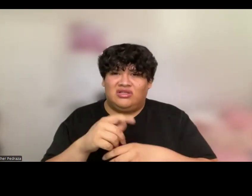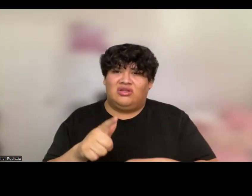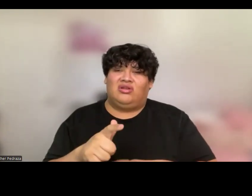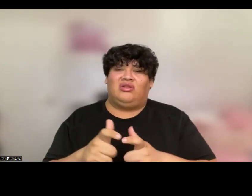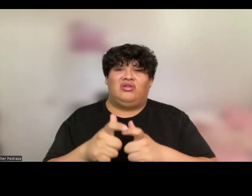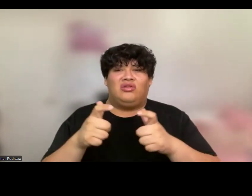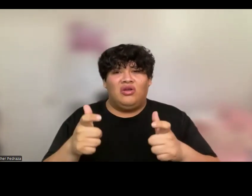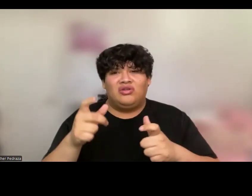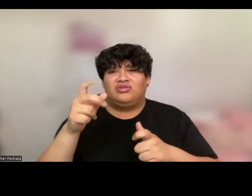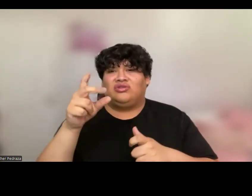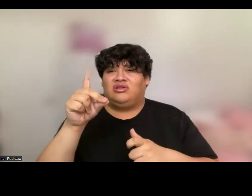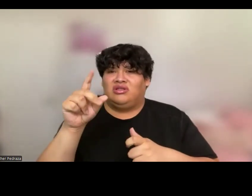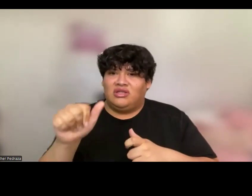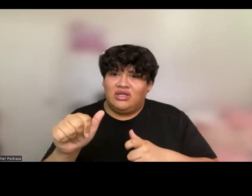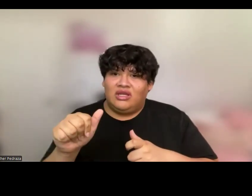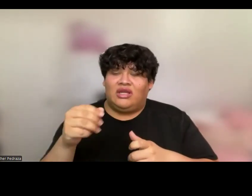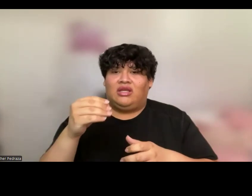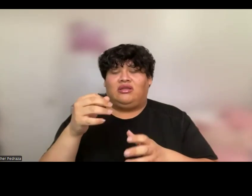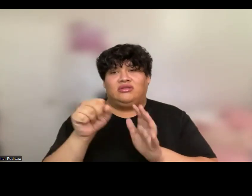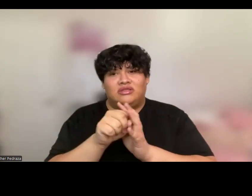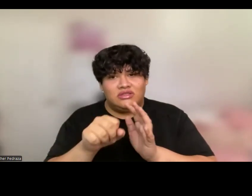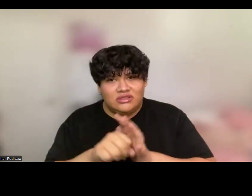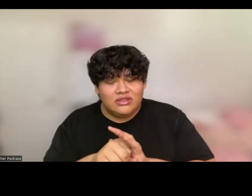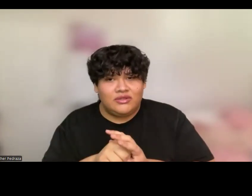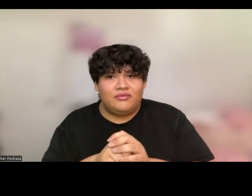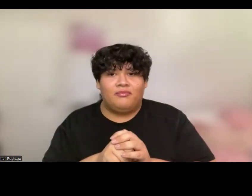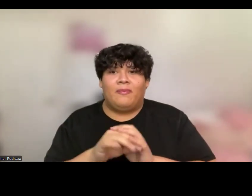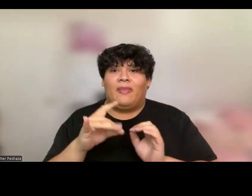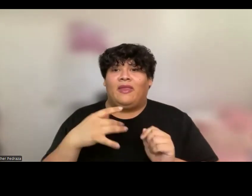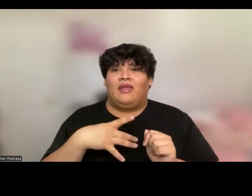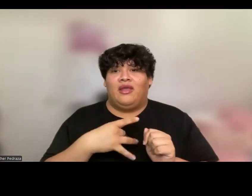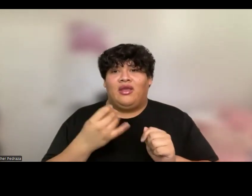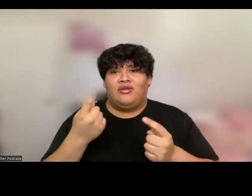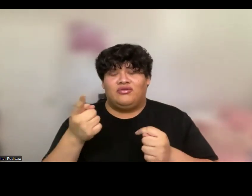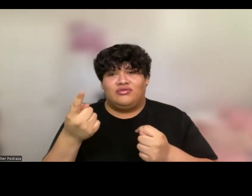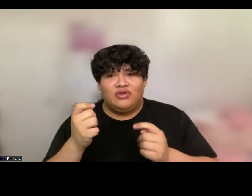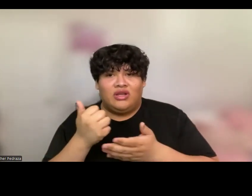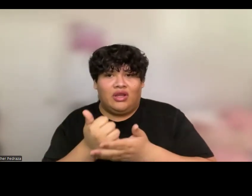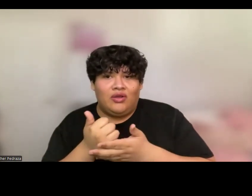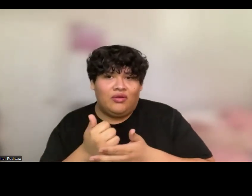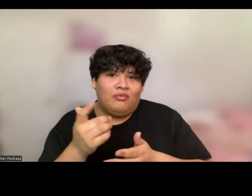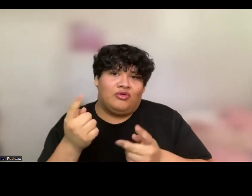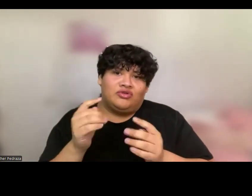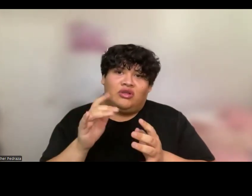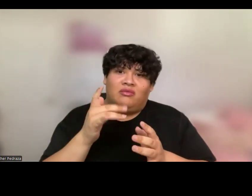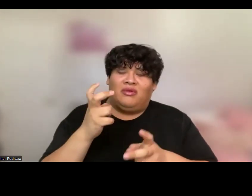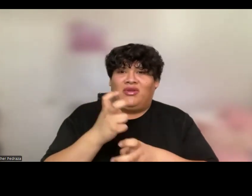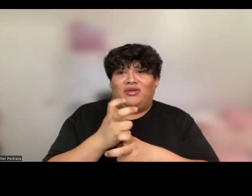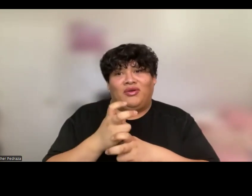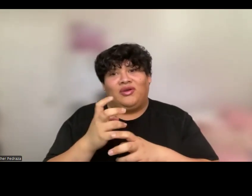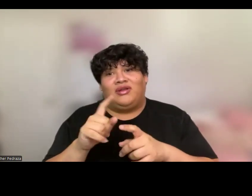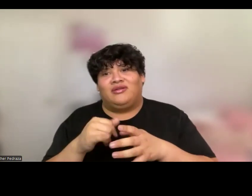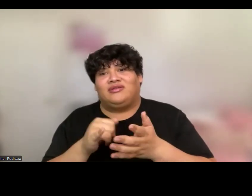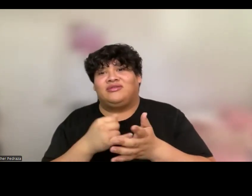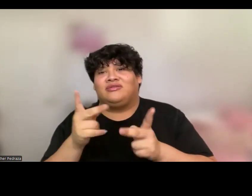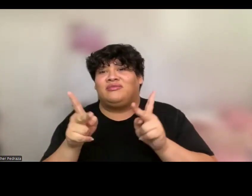and disability justice ecosystem. And I hope you'll indulge me in this. It might be a little bit repetitive, particularly